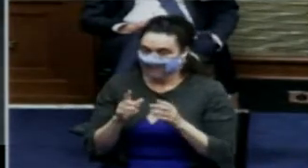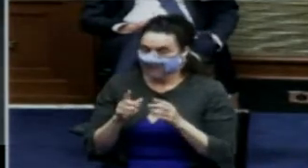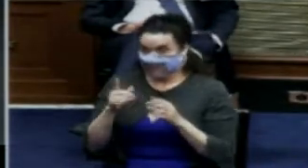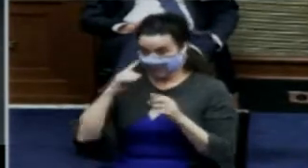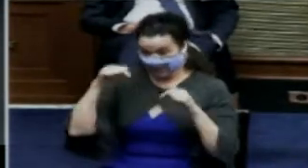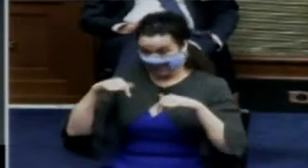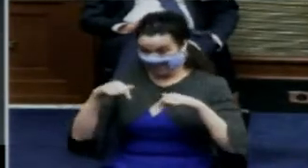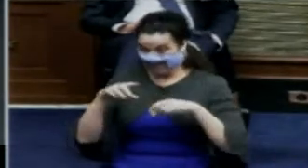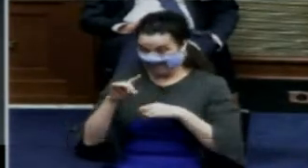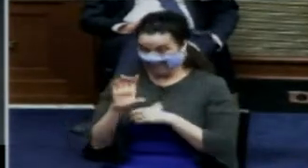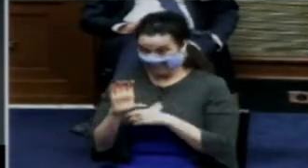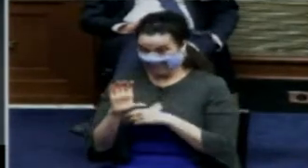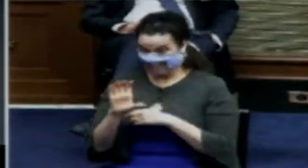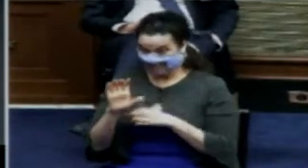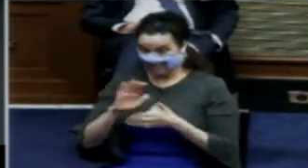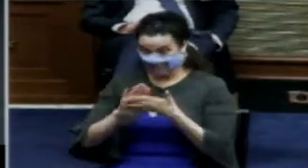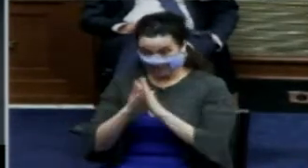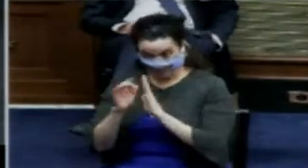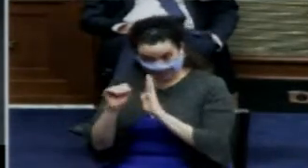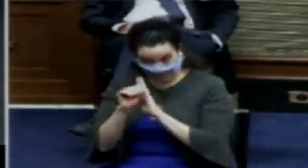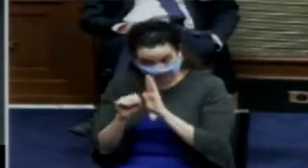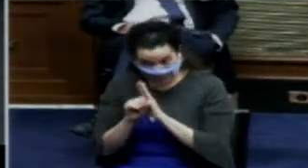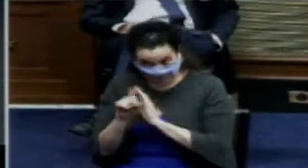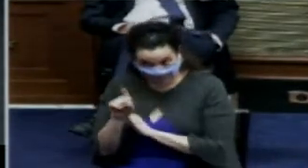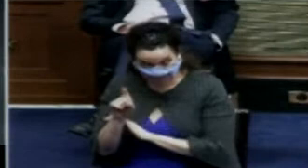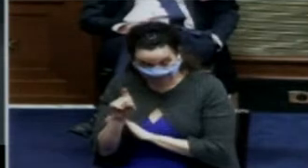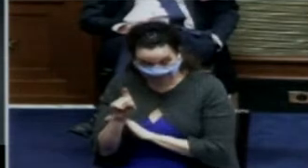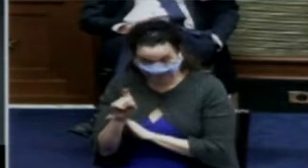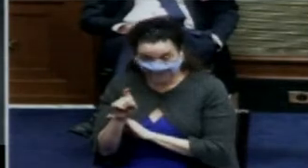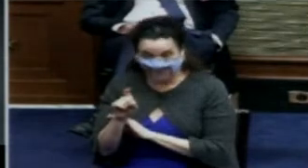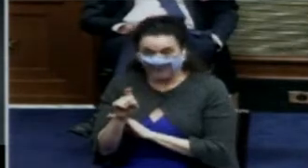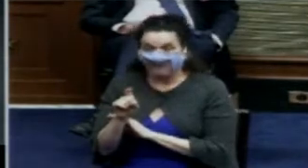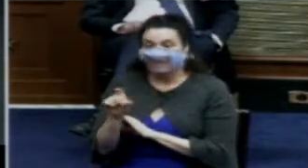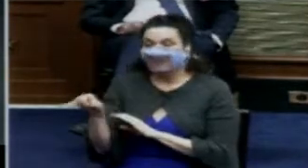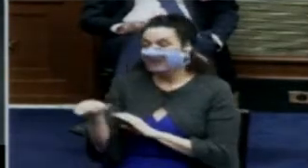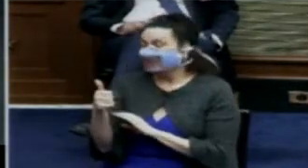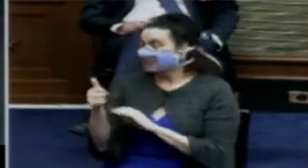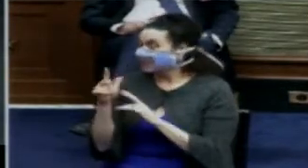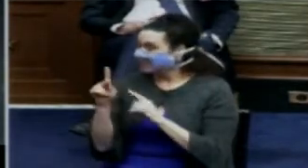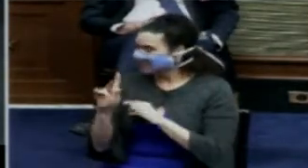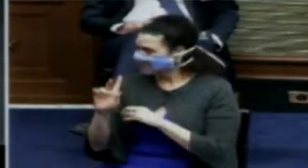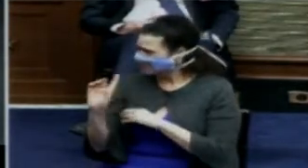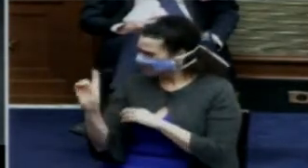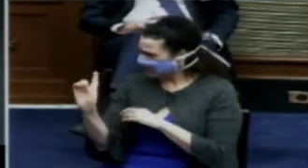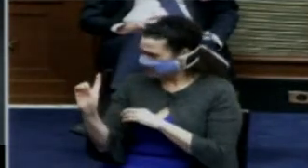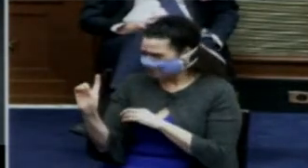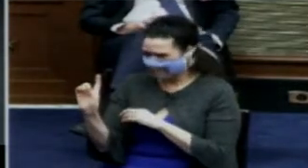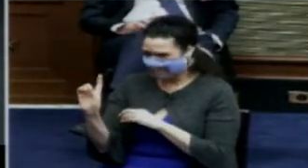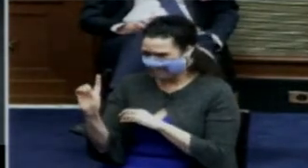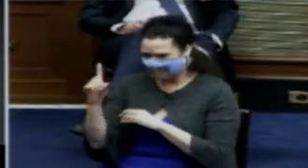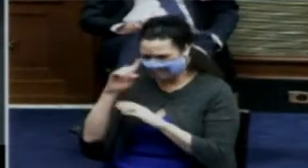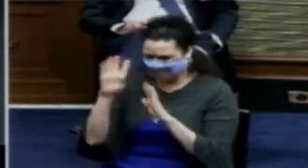of D.C. statehood, my colleagues across the aisle, respectfully, you just can't get past the